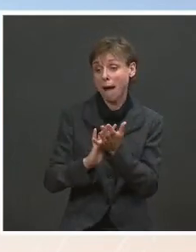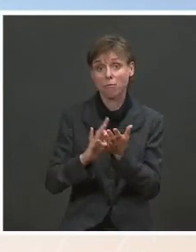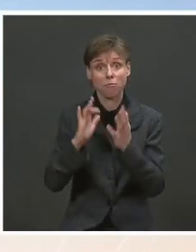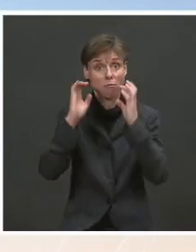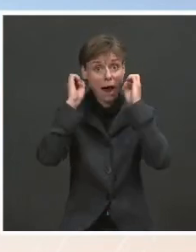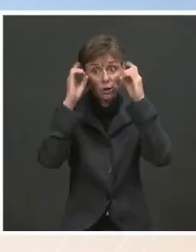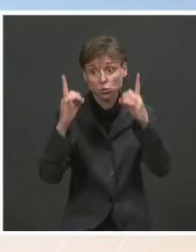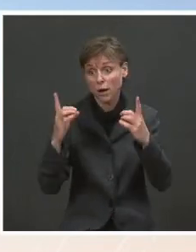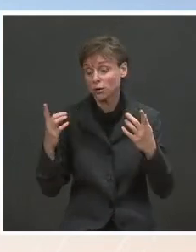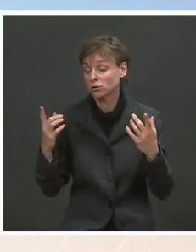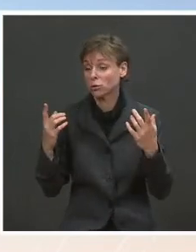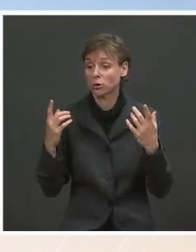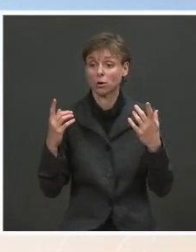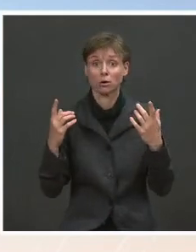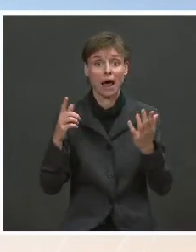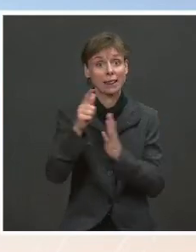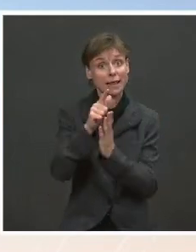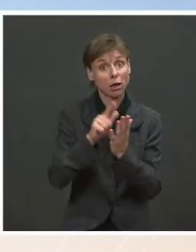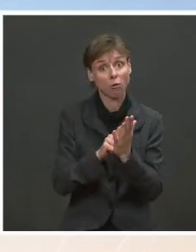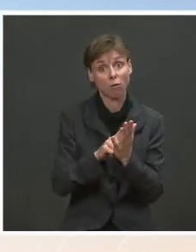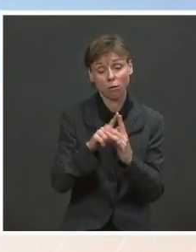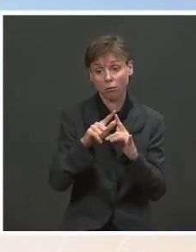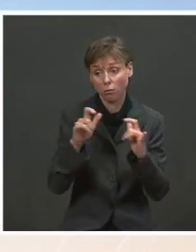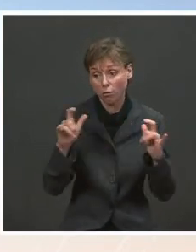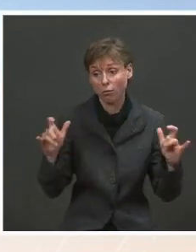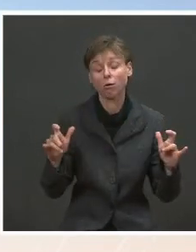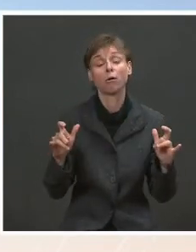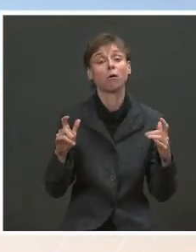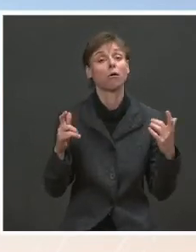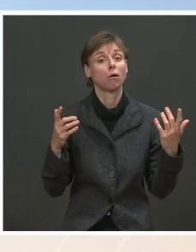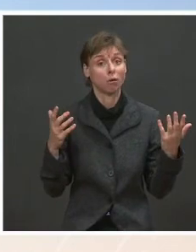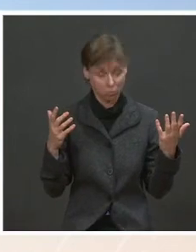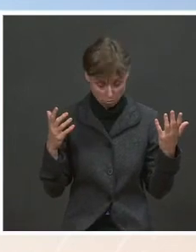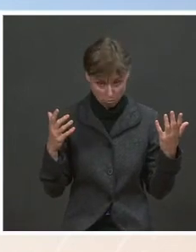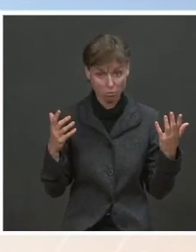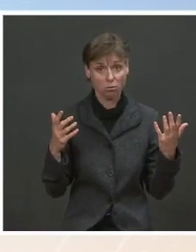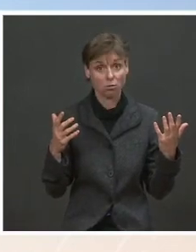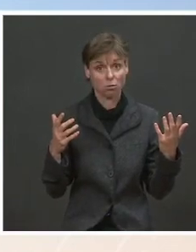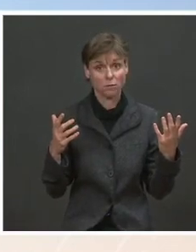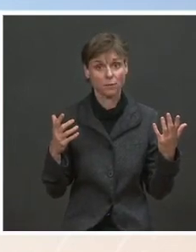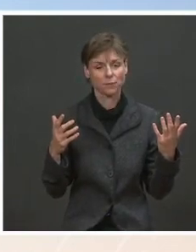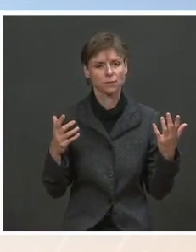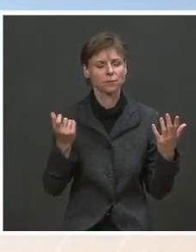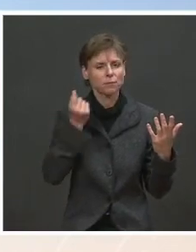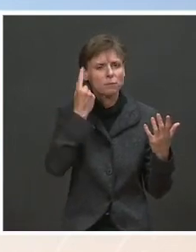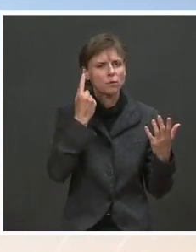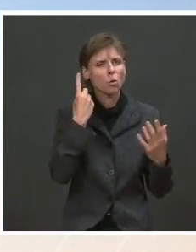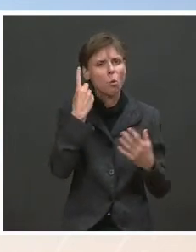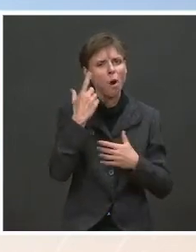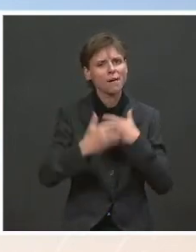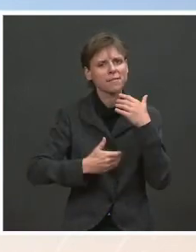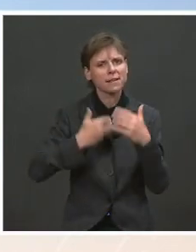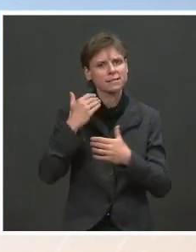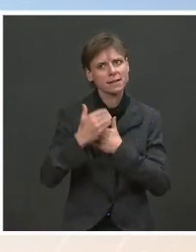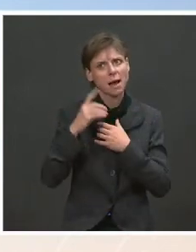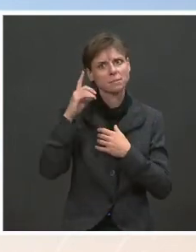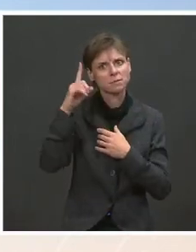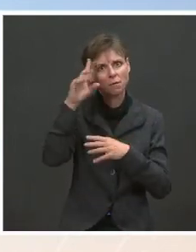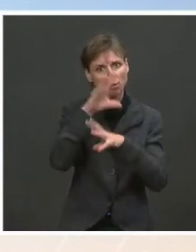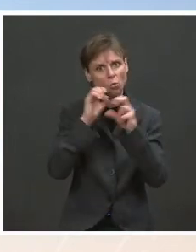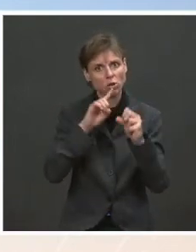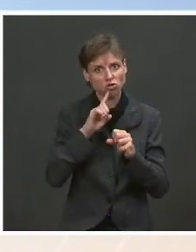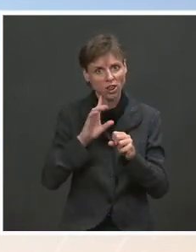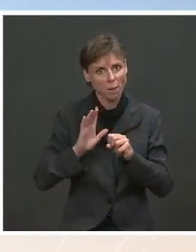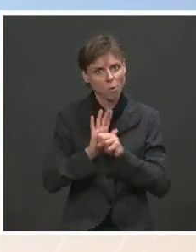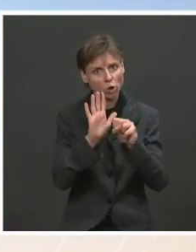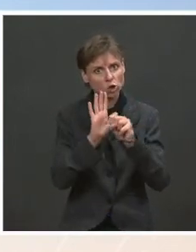to legal advice, and even beyond that, one of the practical steps that he's really pushed the team on is how many of